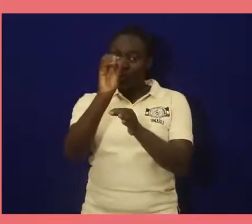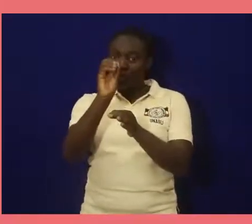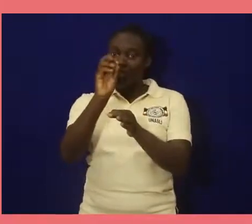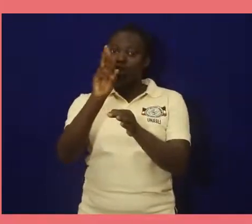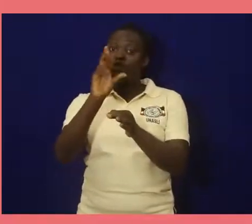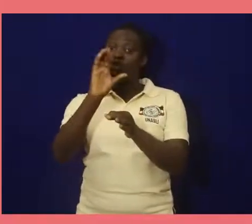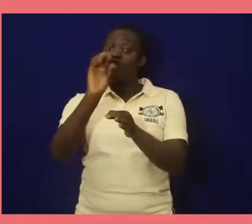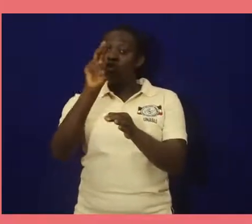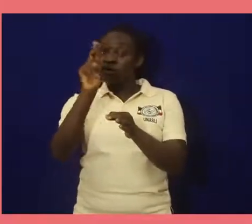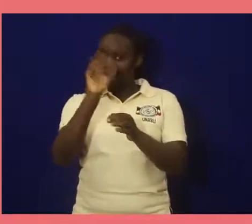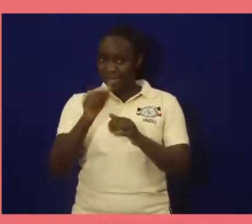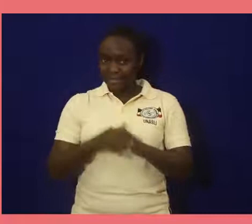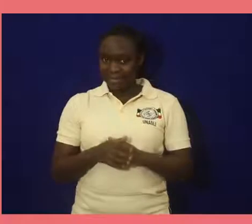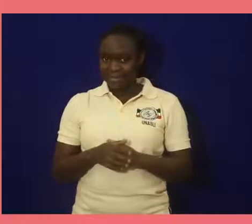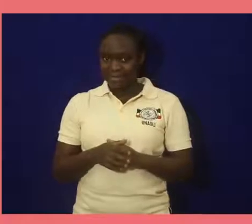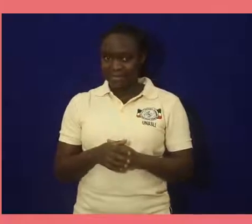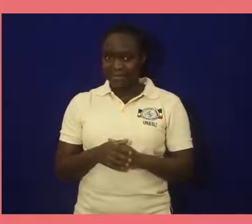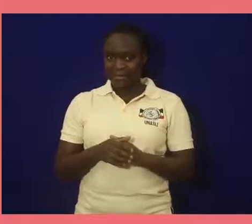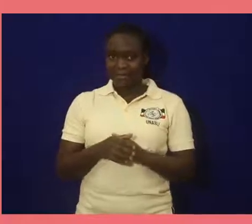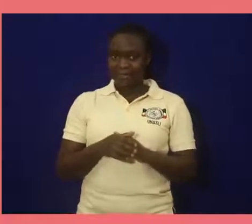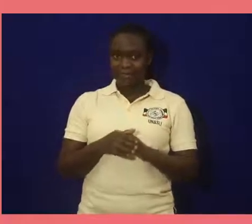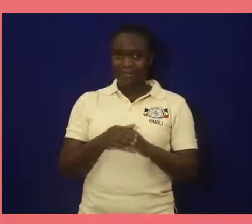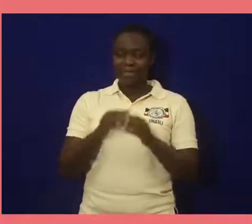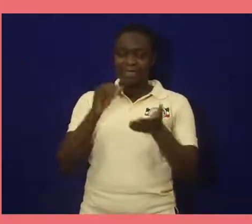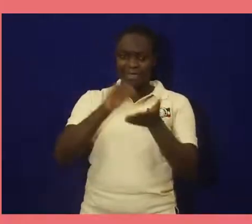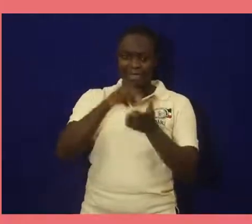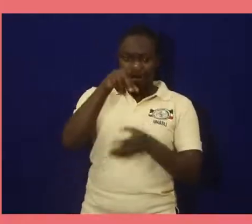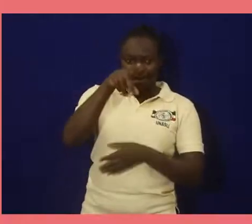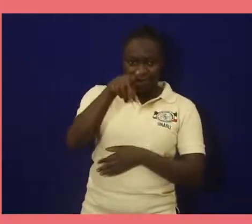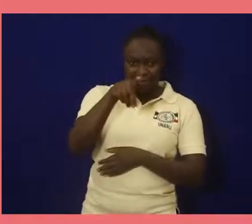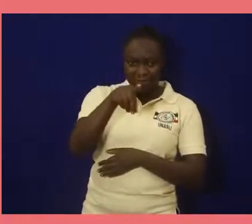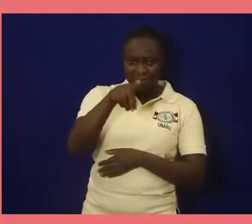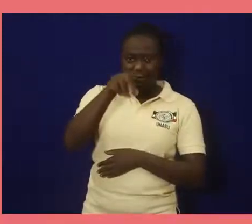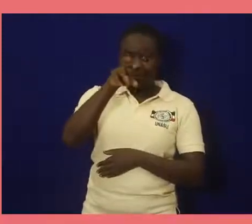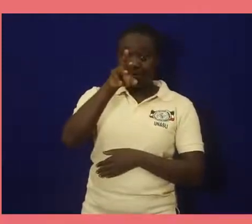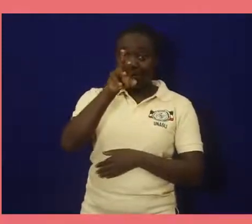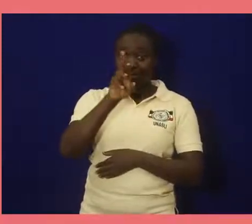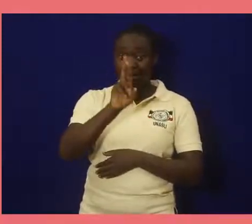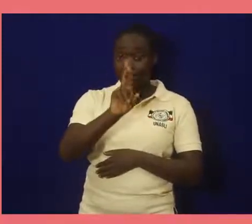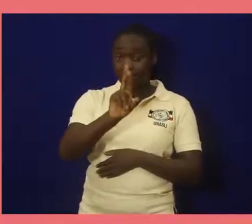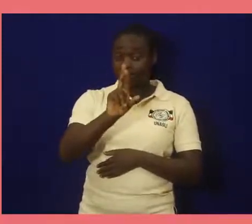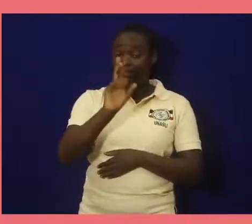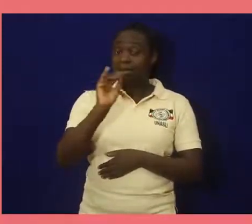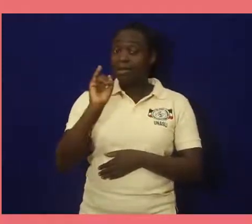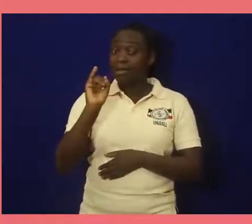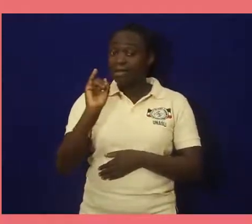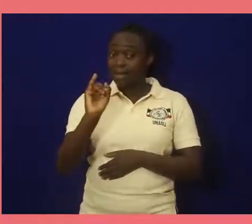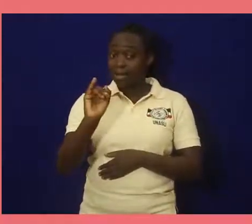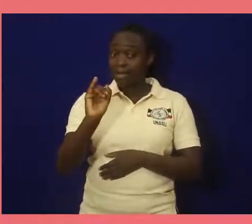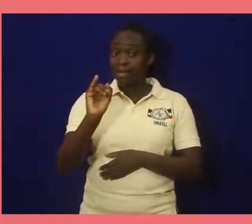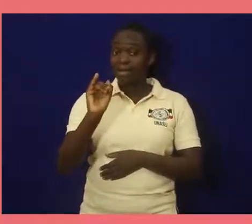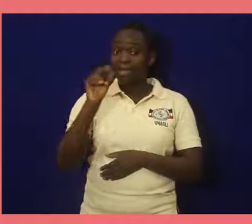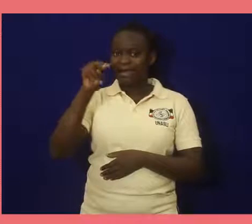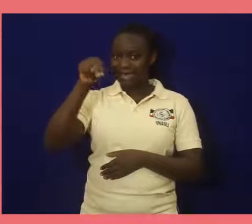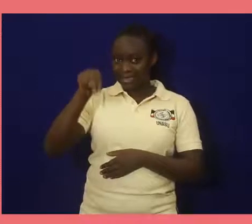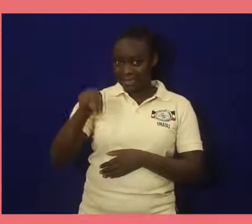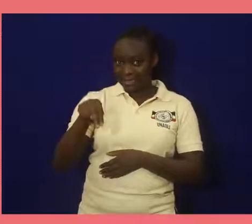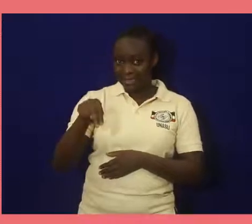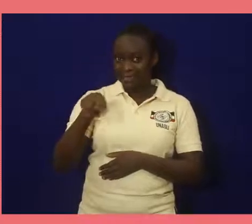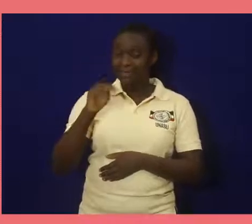principal, let me repeat the spelling. P R